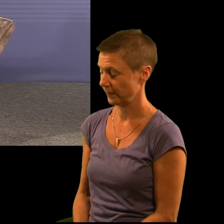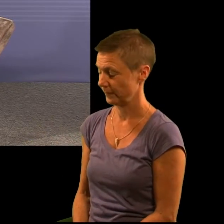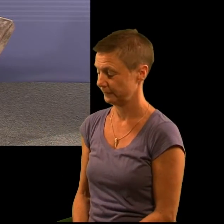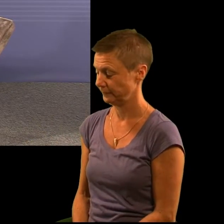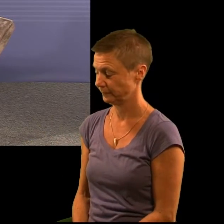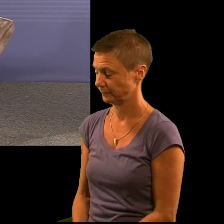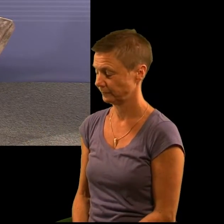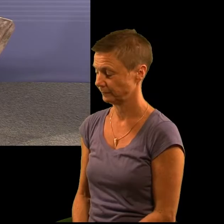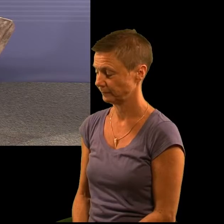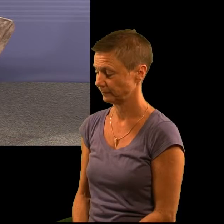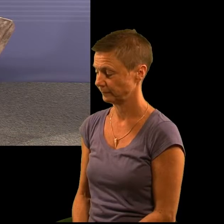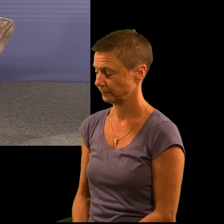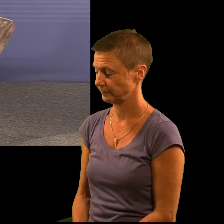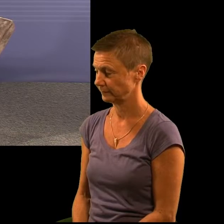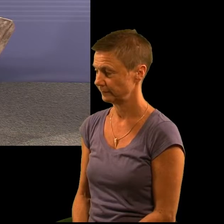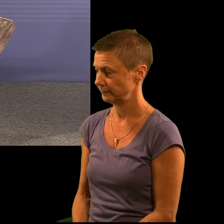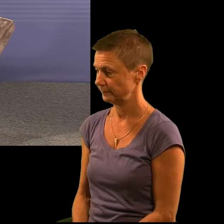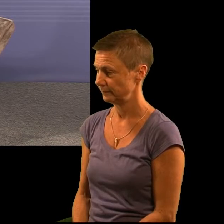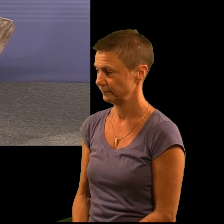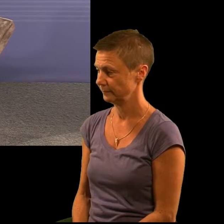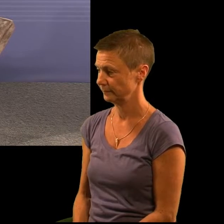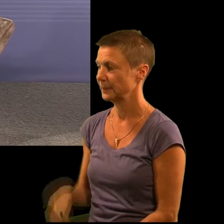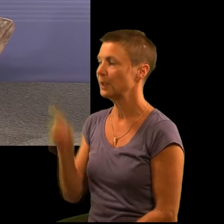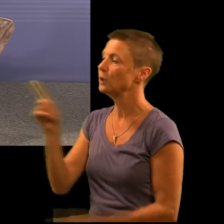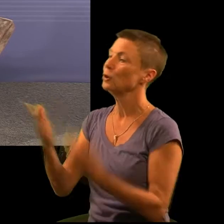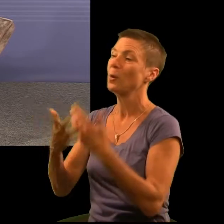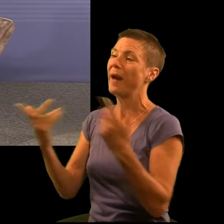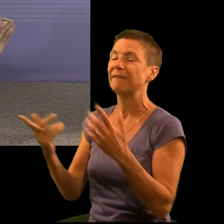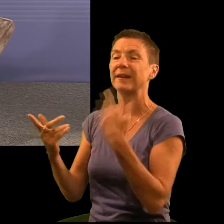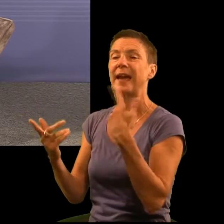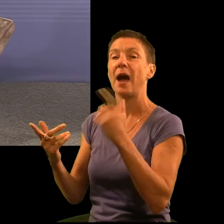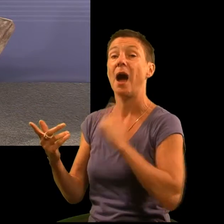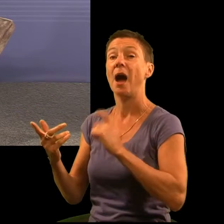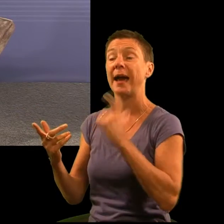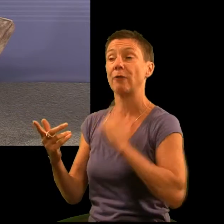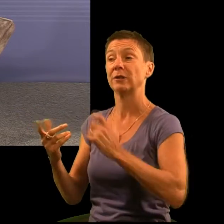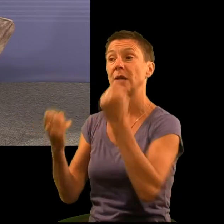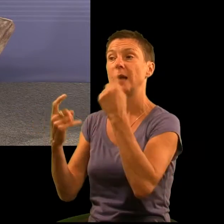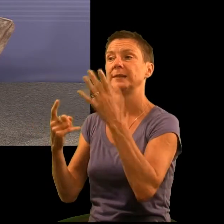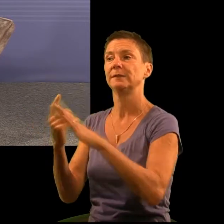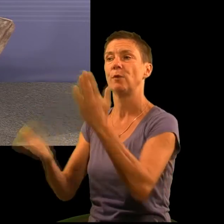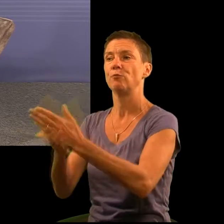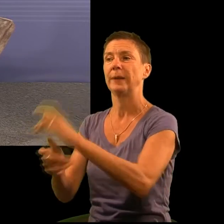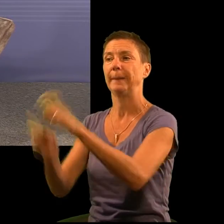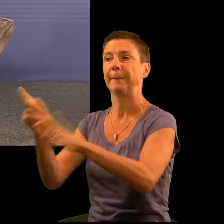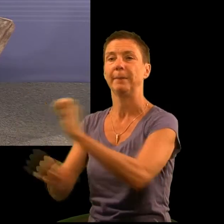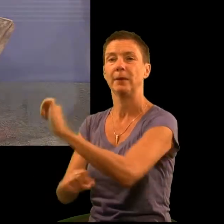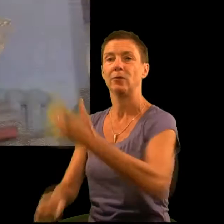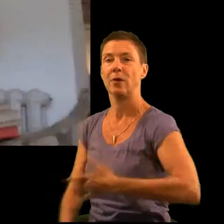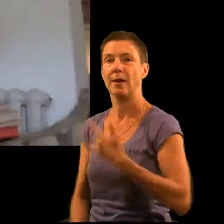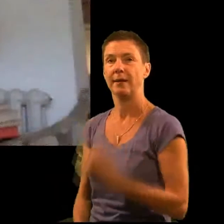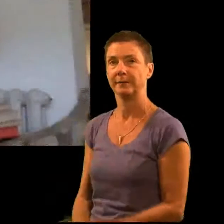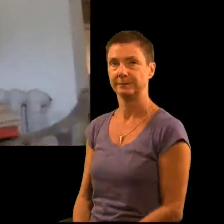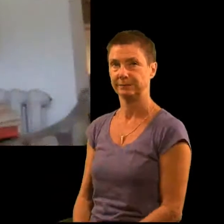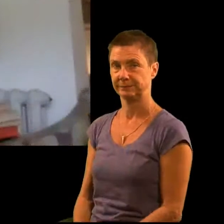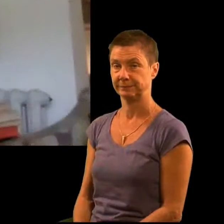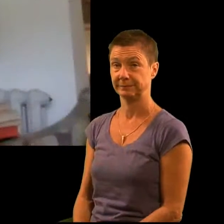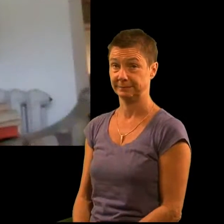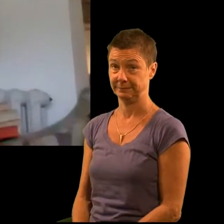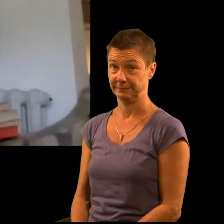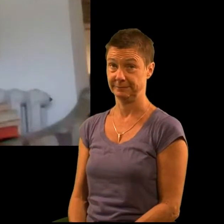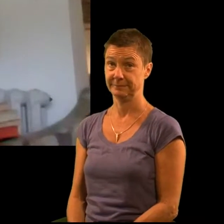ideas for characters from real people? Cressida, do you want to? Yes.